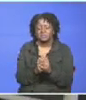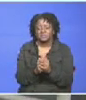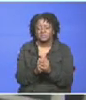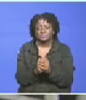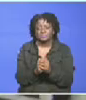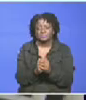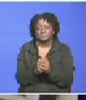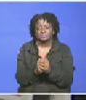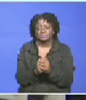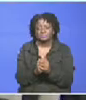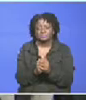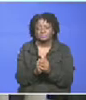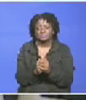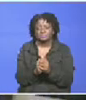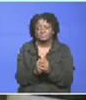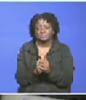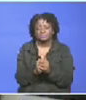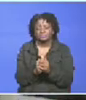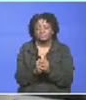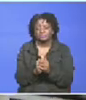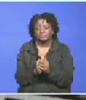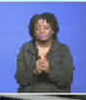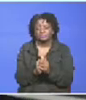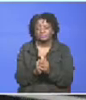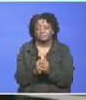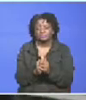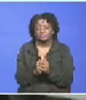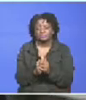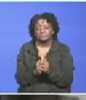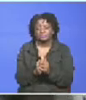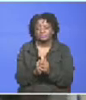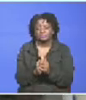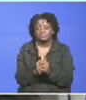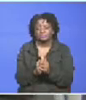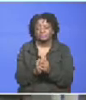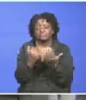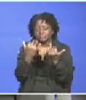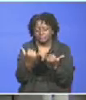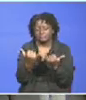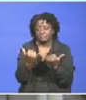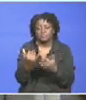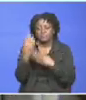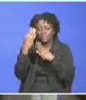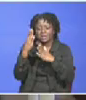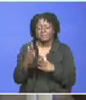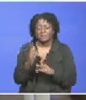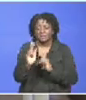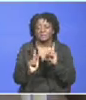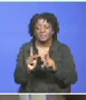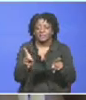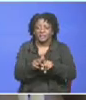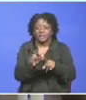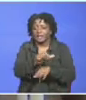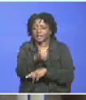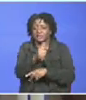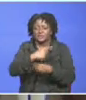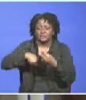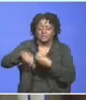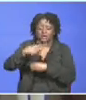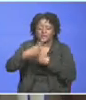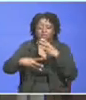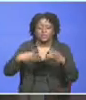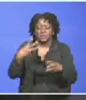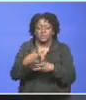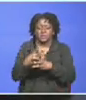And these days, the Bahamian people, like others around the world, are being